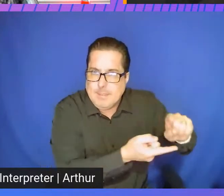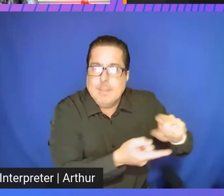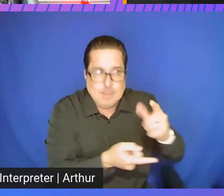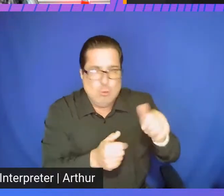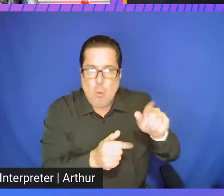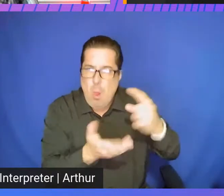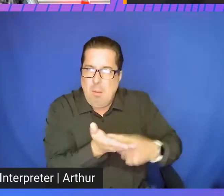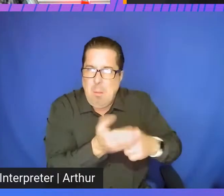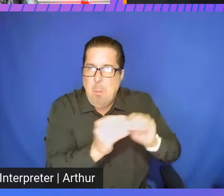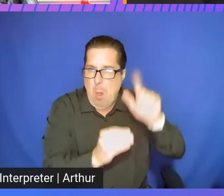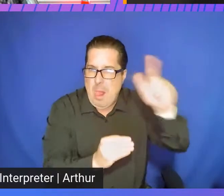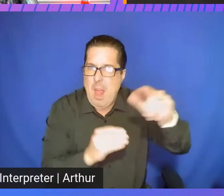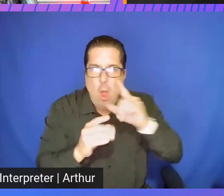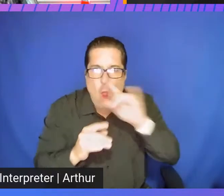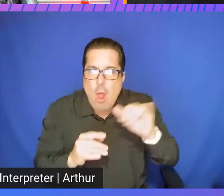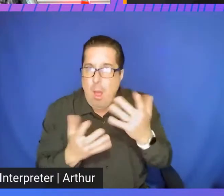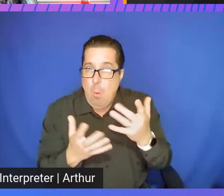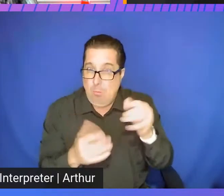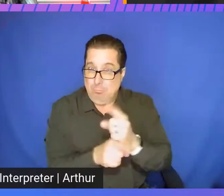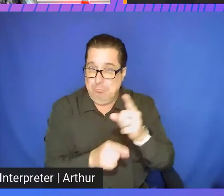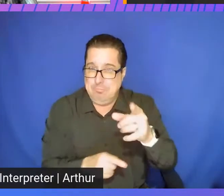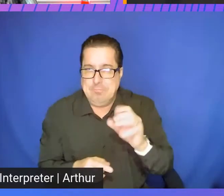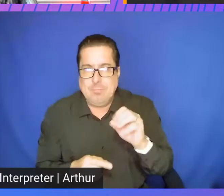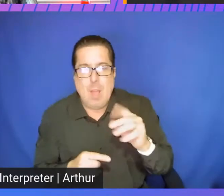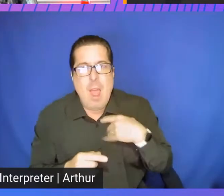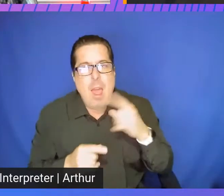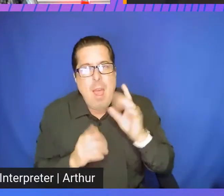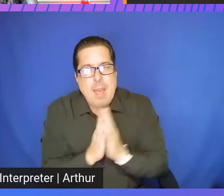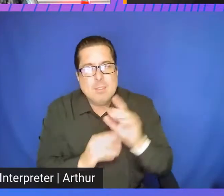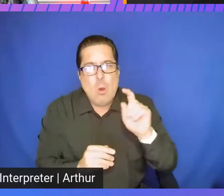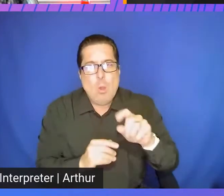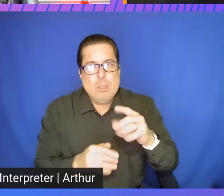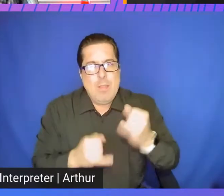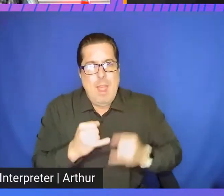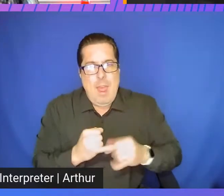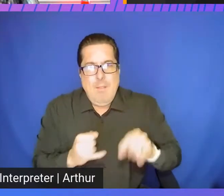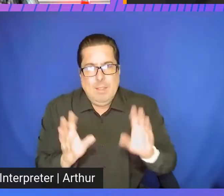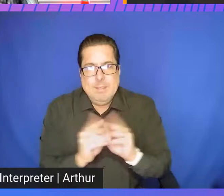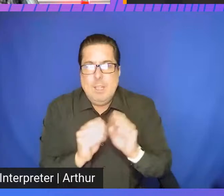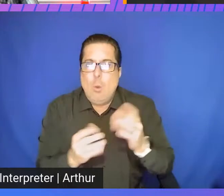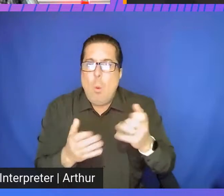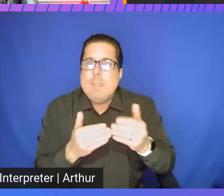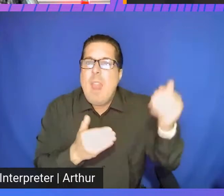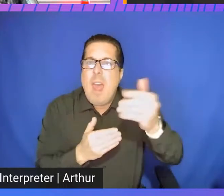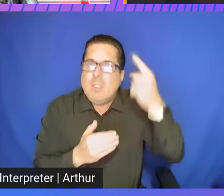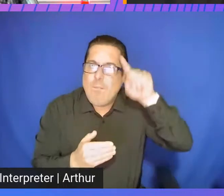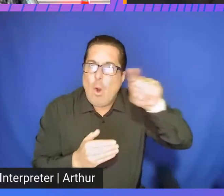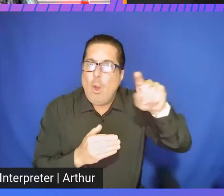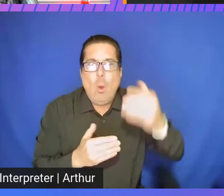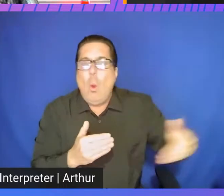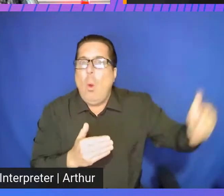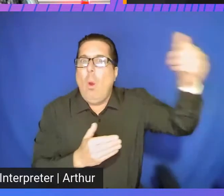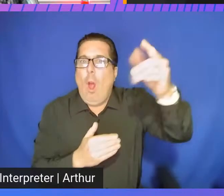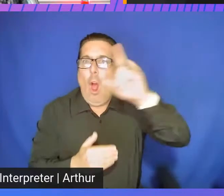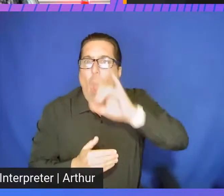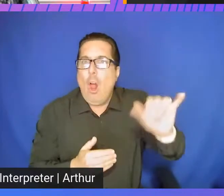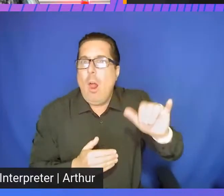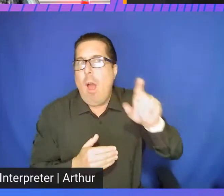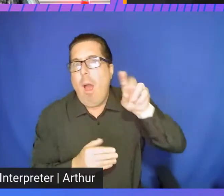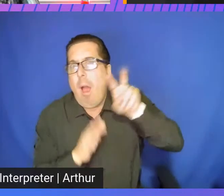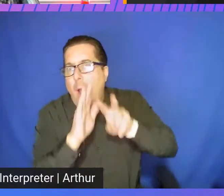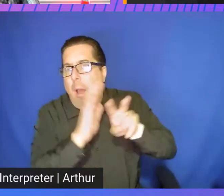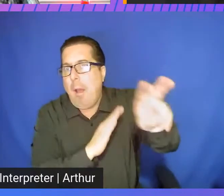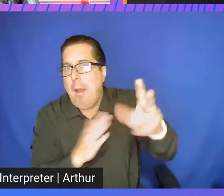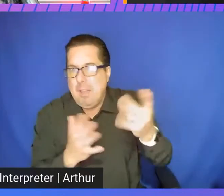I'm going to ask you a question at the end of the session about what's next for you guys, but we'll leave that for the end. But so it's I assume you're not the only person writing